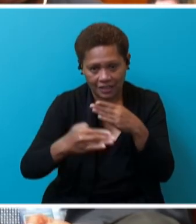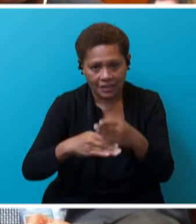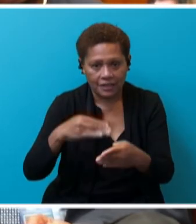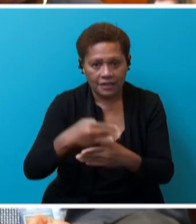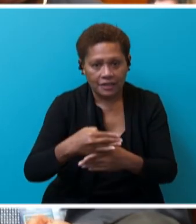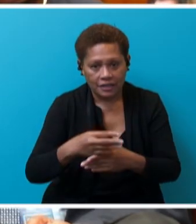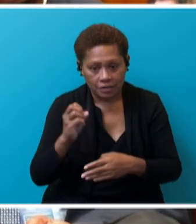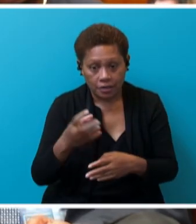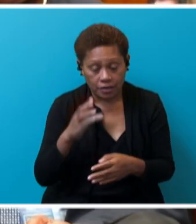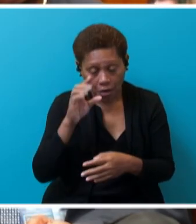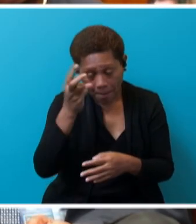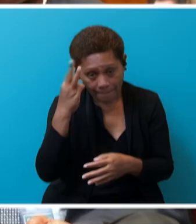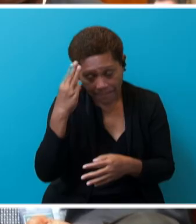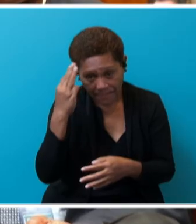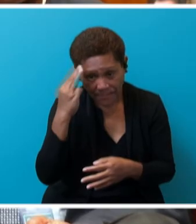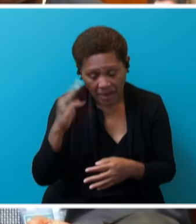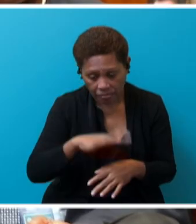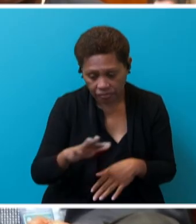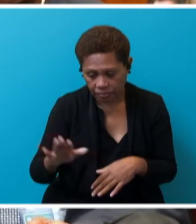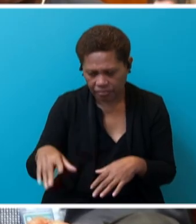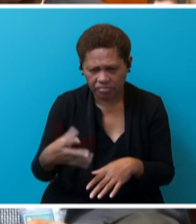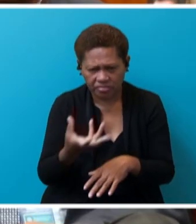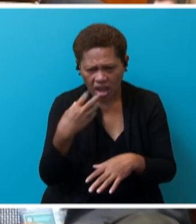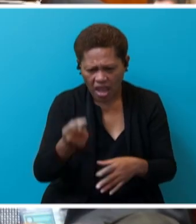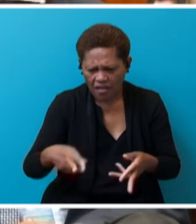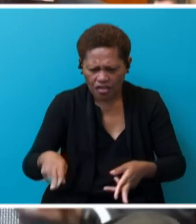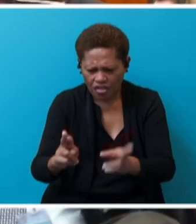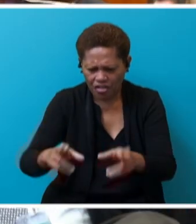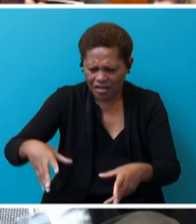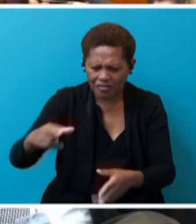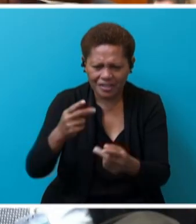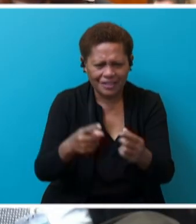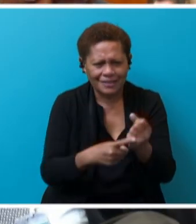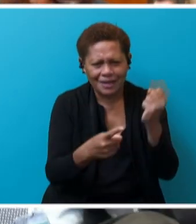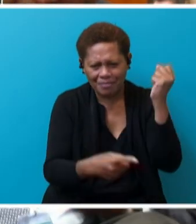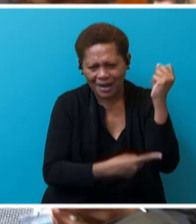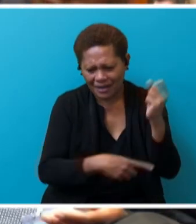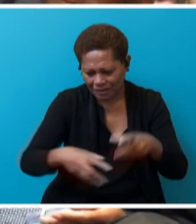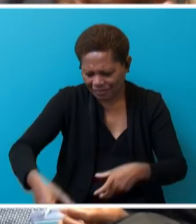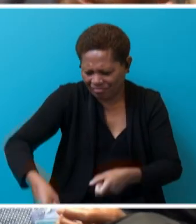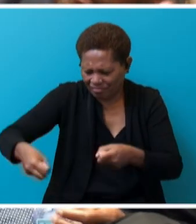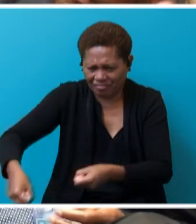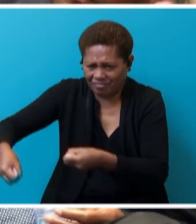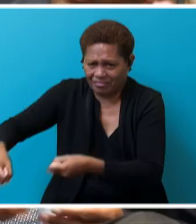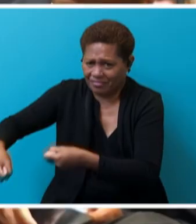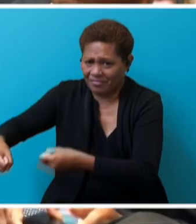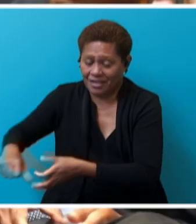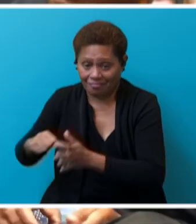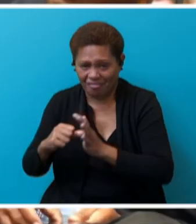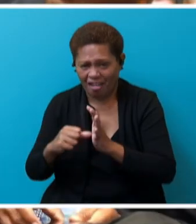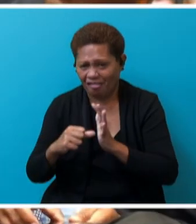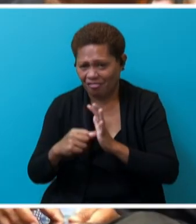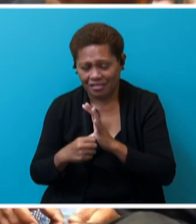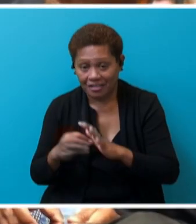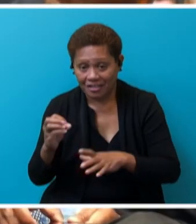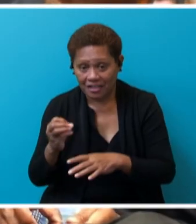buckets from streams and the wells, if you've been there, this marked the end of decades of hardship. We have also completed 10 rural